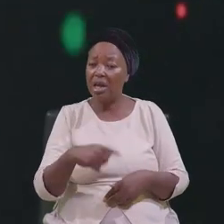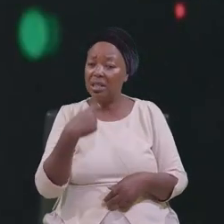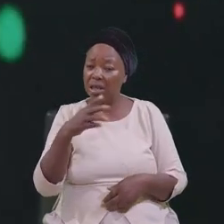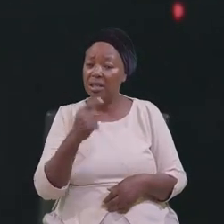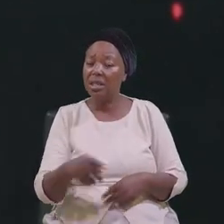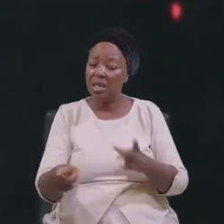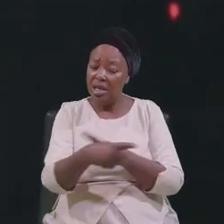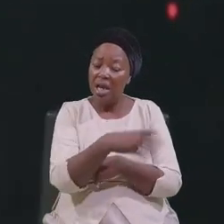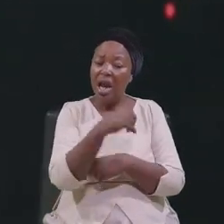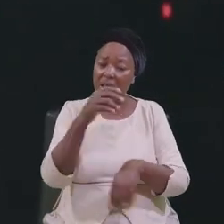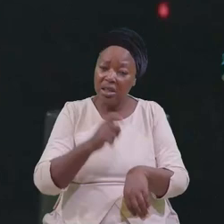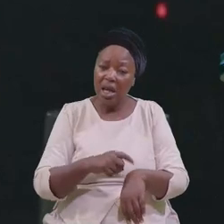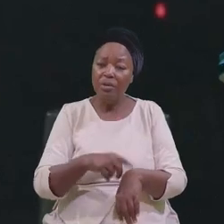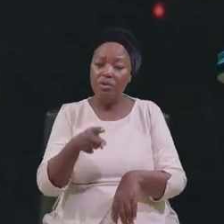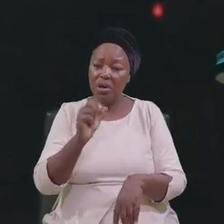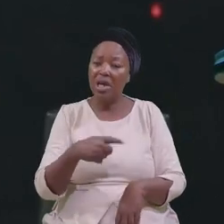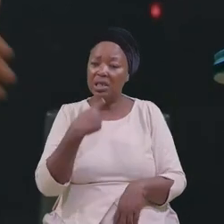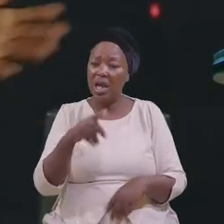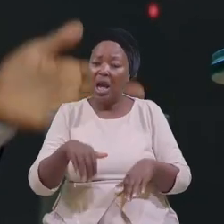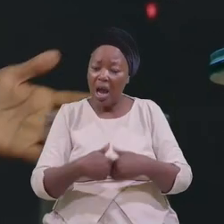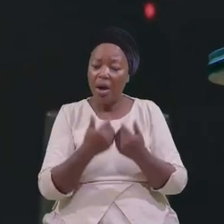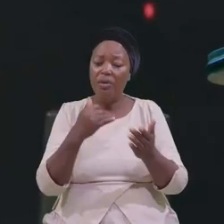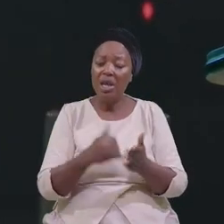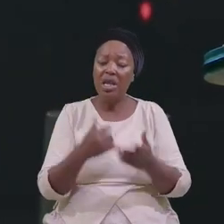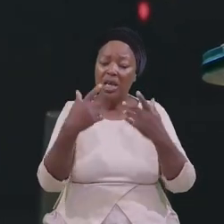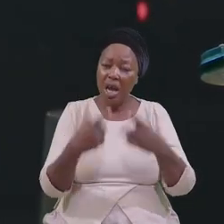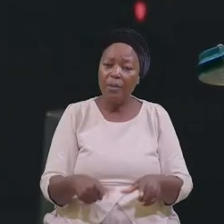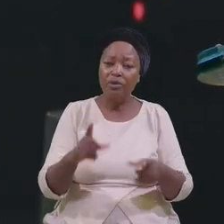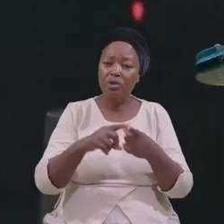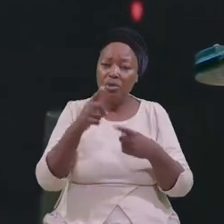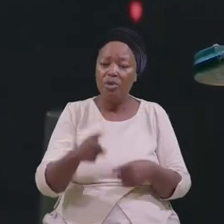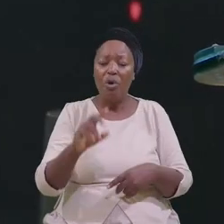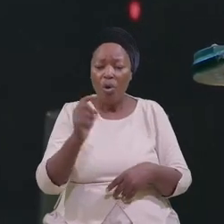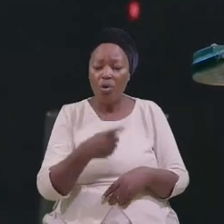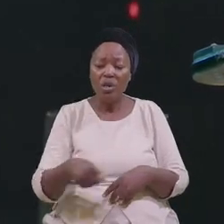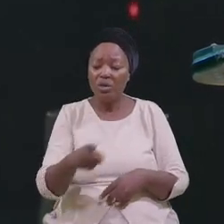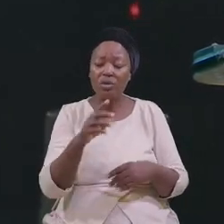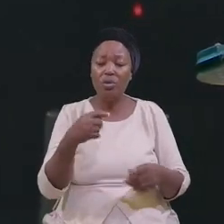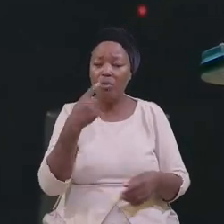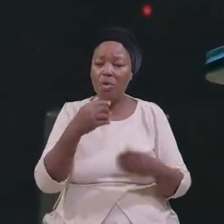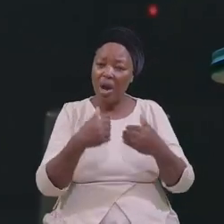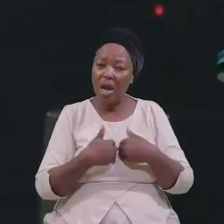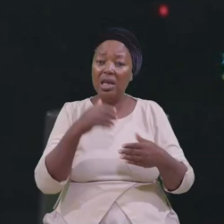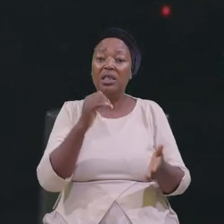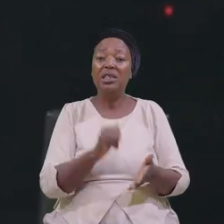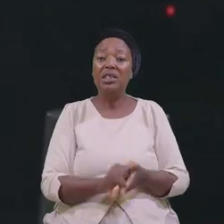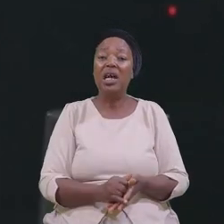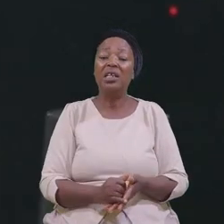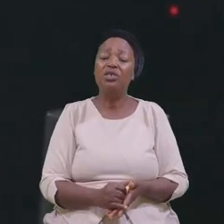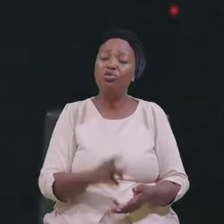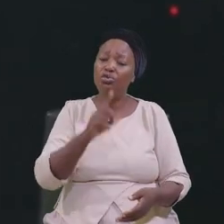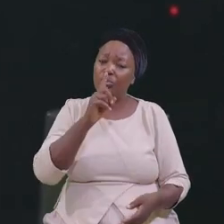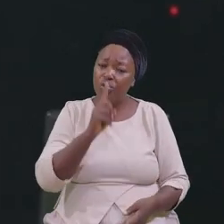the time, and you can tell how it really happened to you. Only those who have that